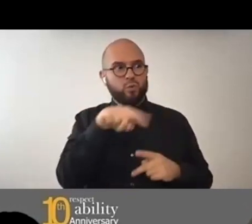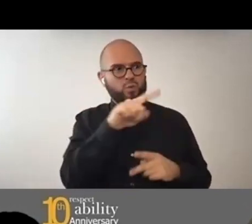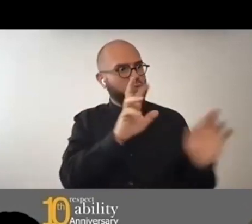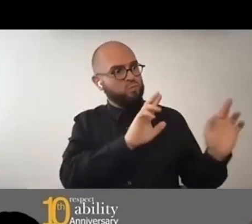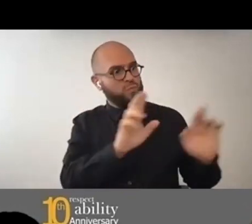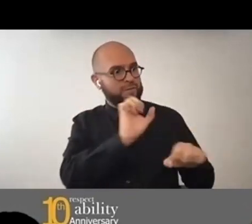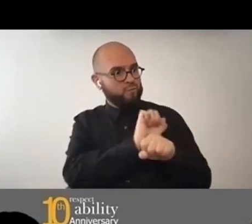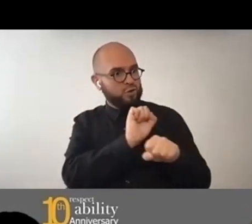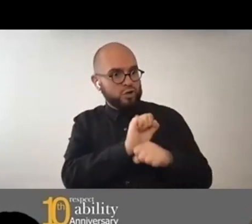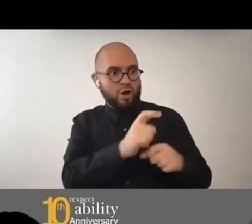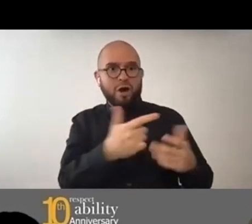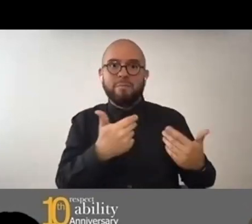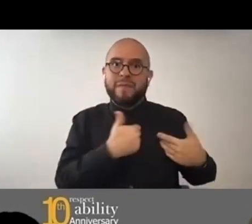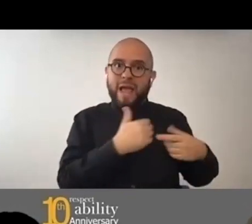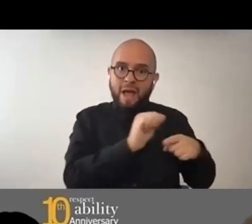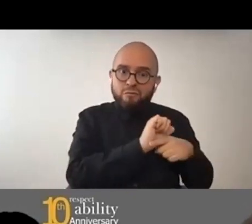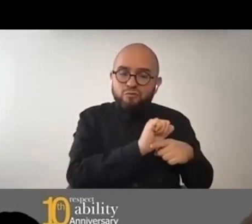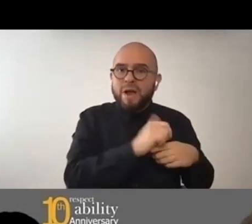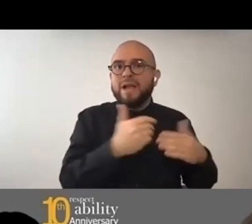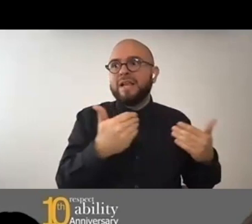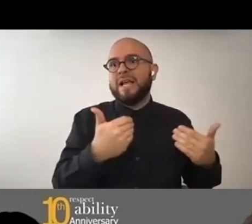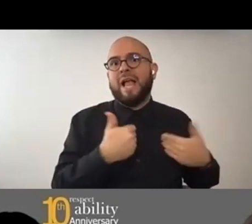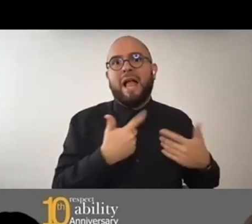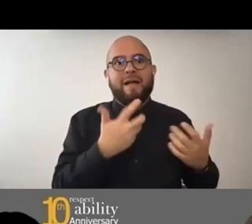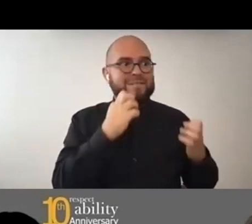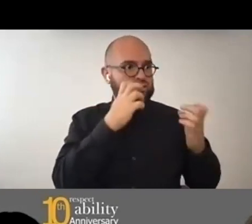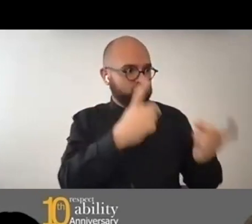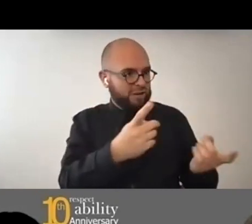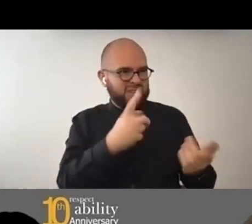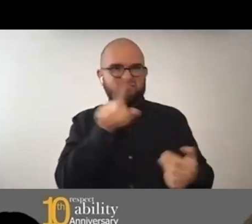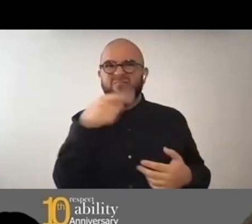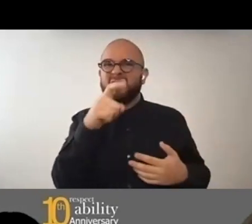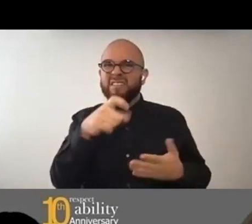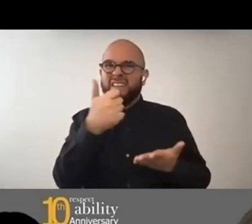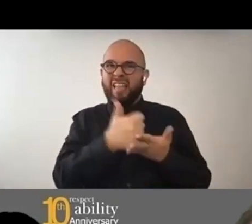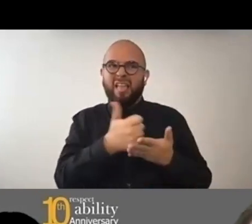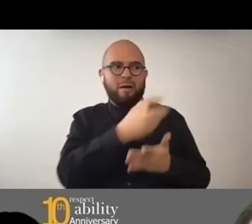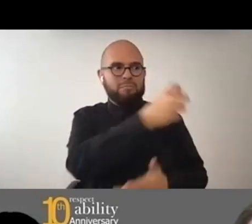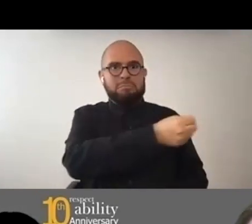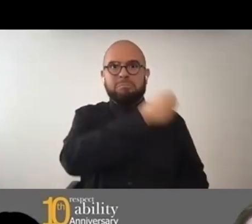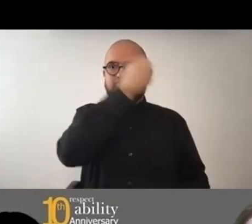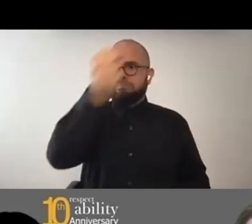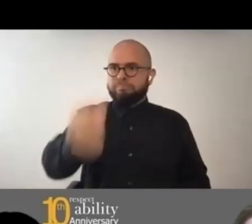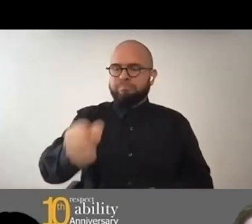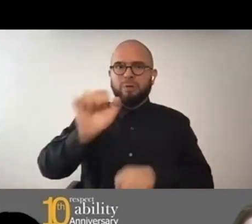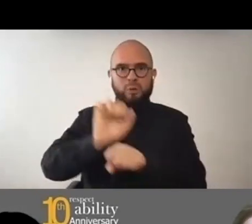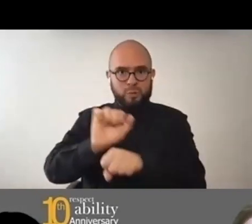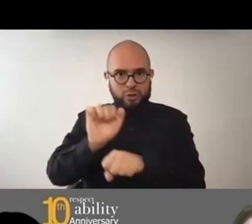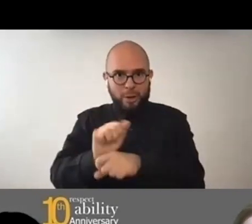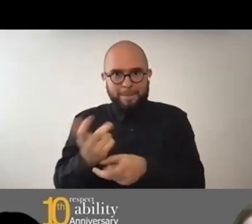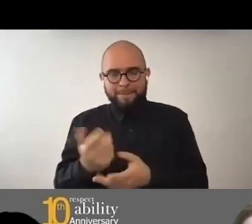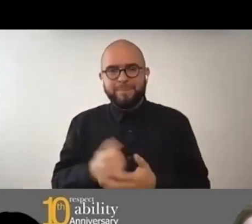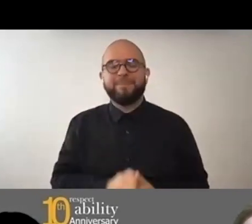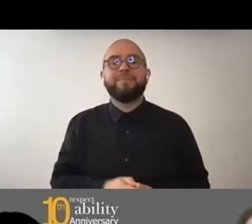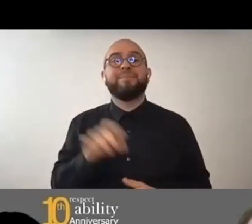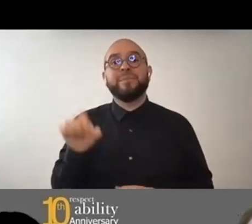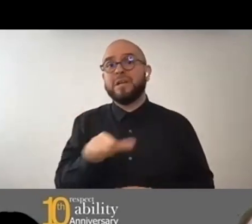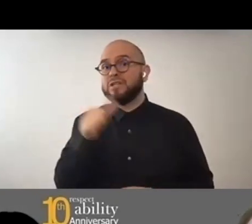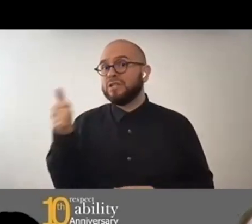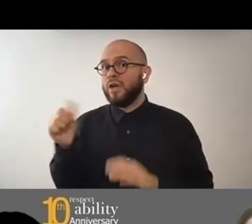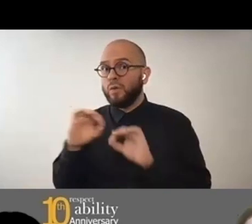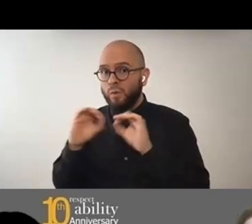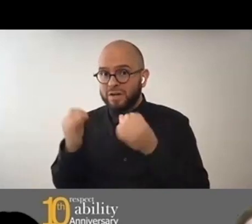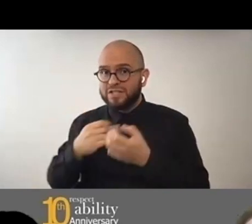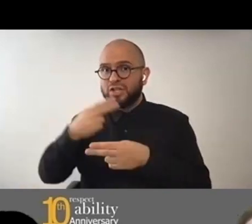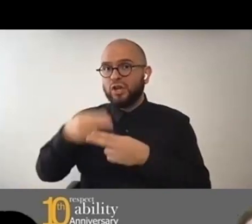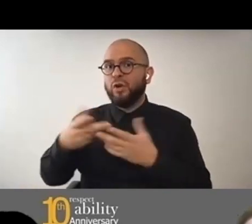education and just need assistance with job placement and job searching. There's another organization called Getting Hired, which again